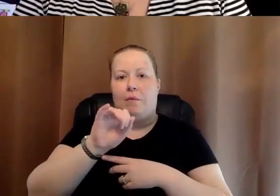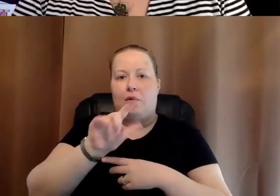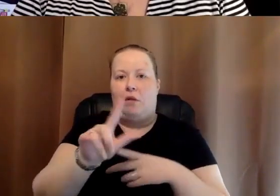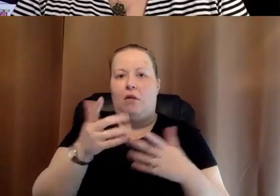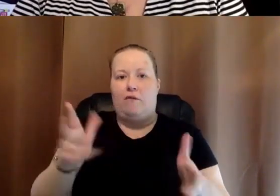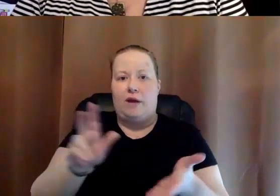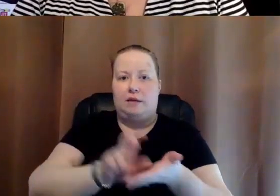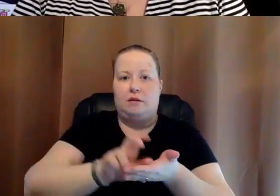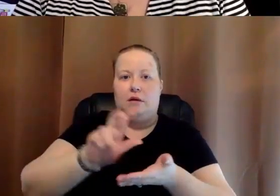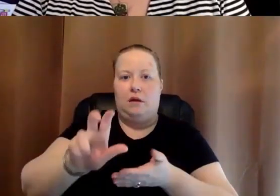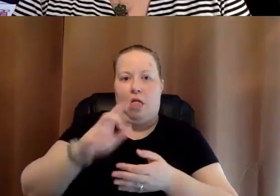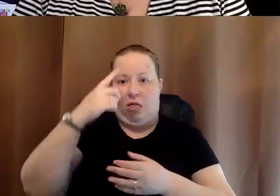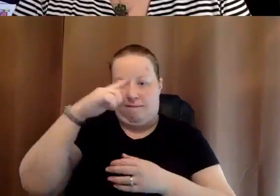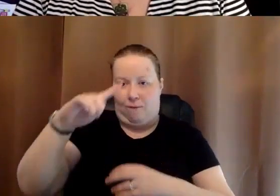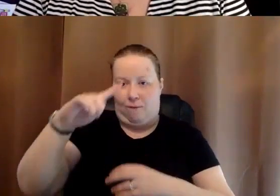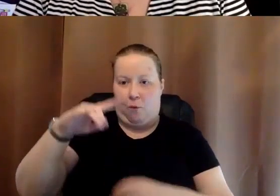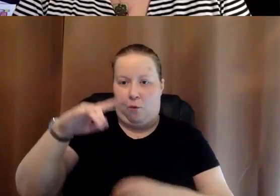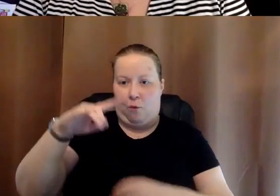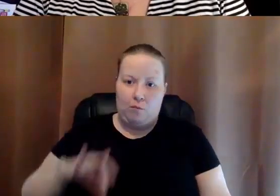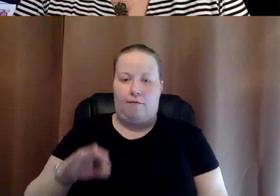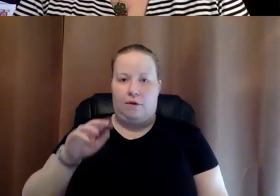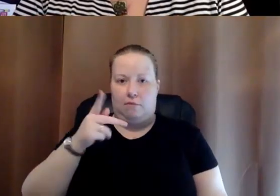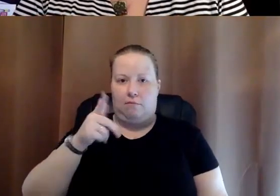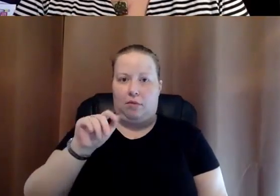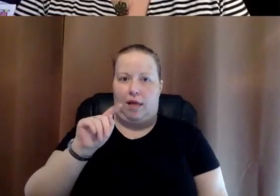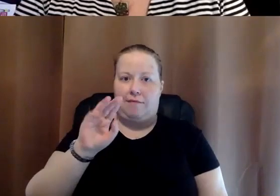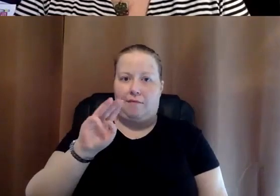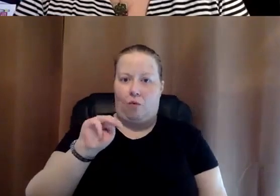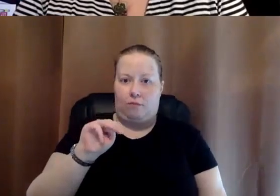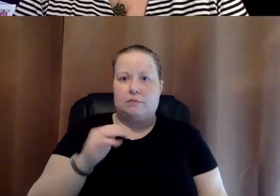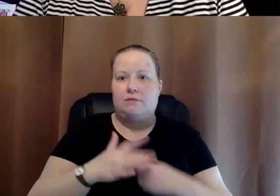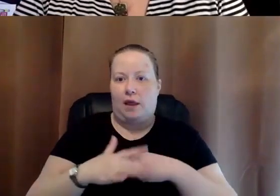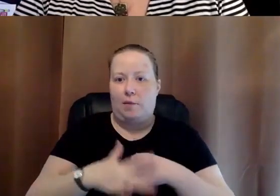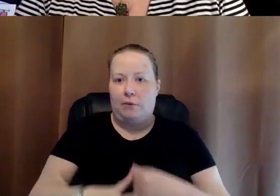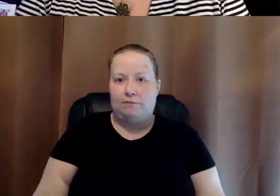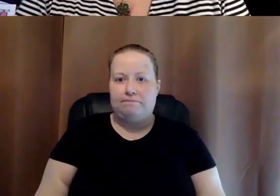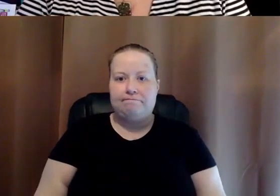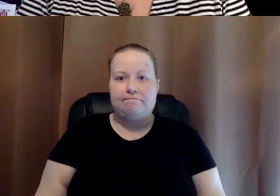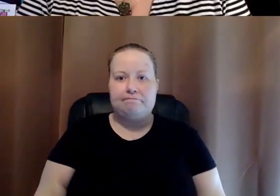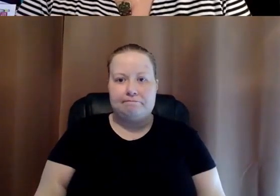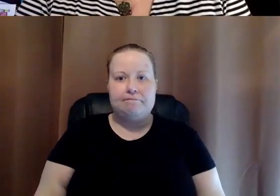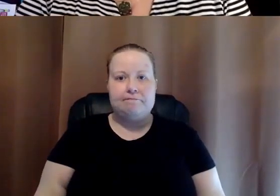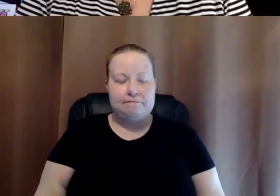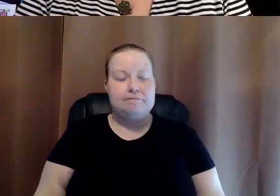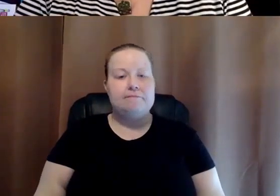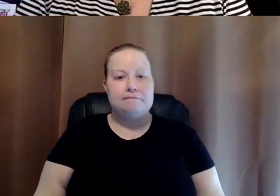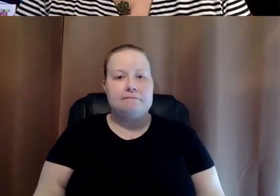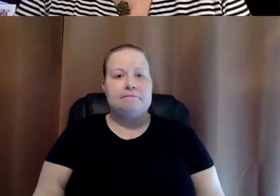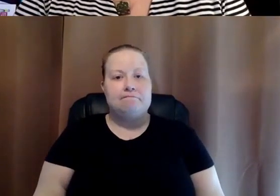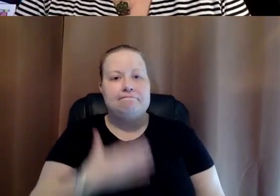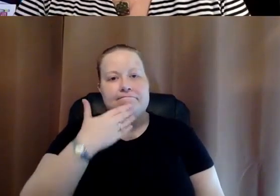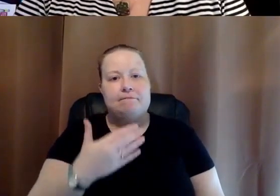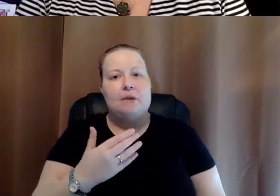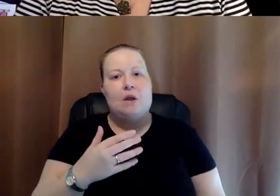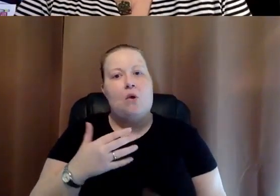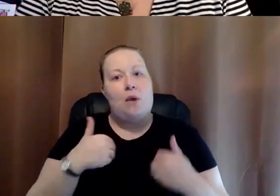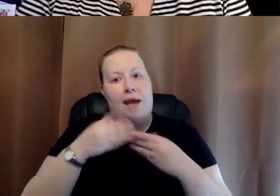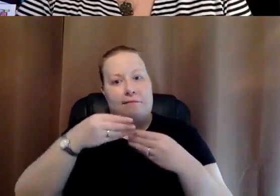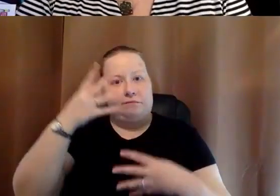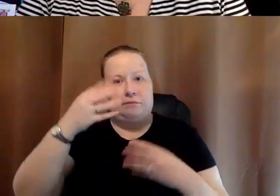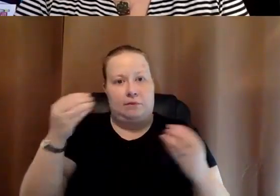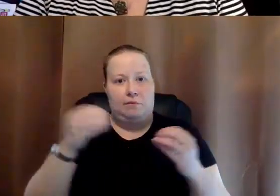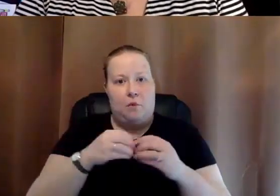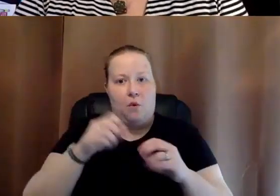of for-profit platforms that are out there. Yeah. Okay, thanks. We do have a bunch more questions for